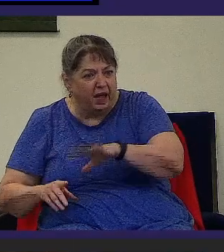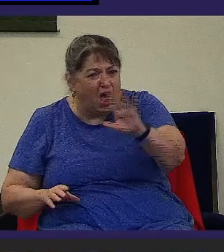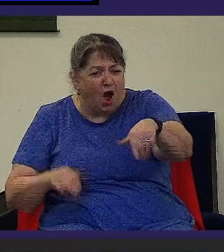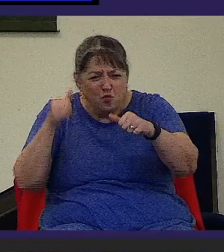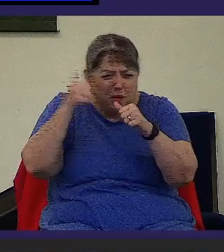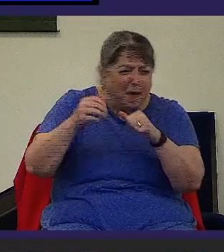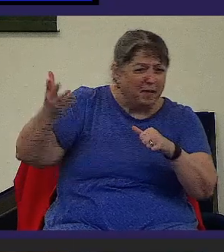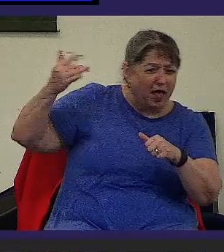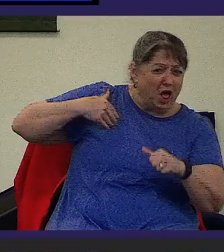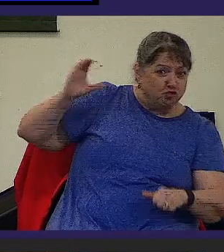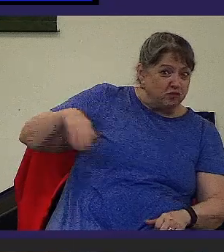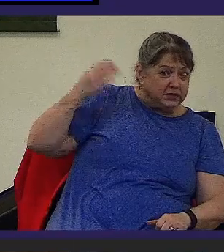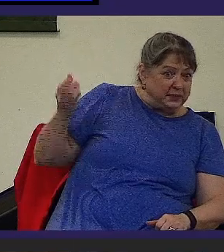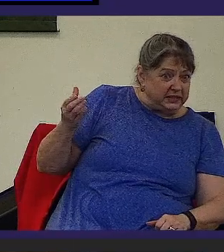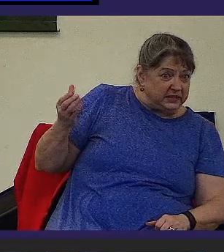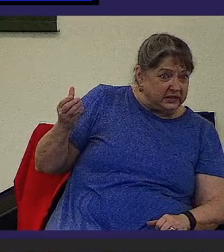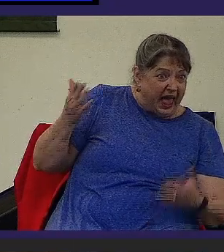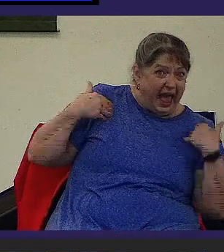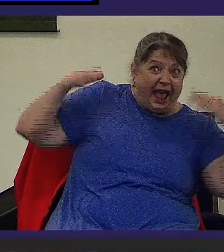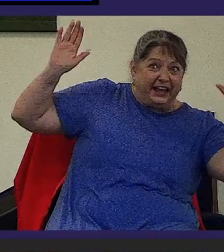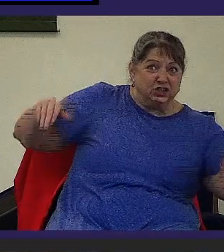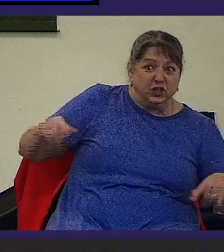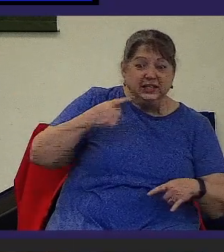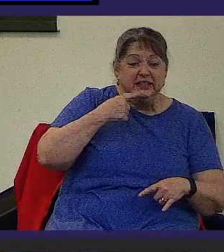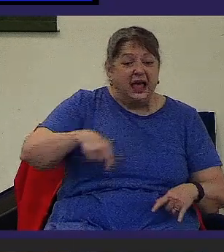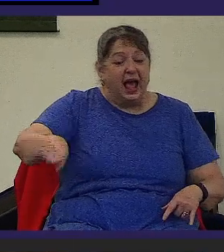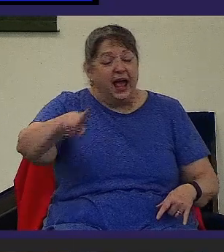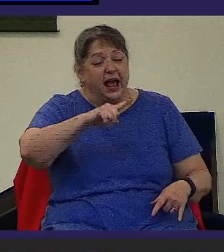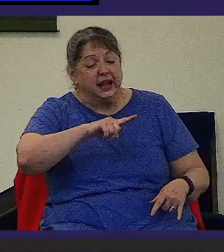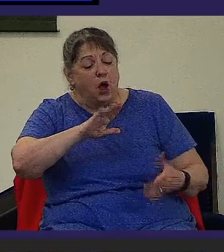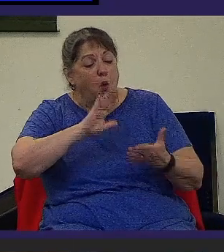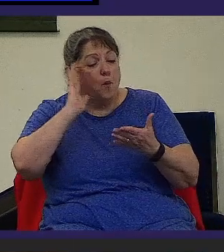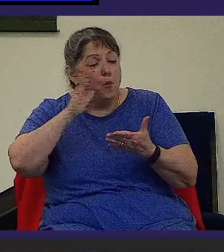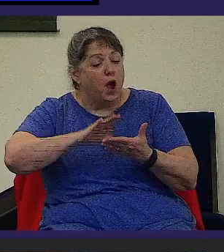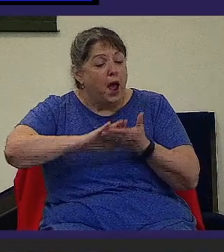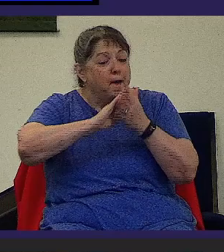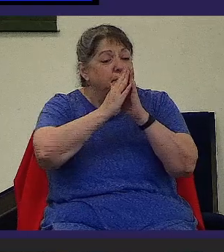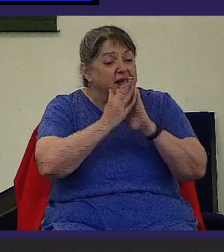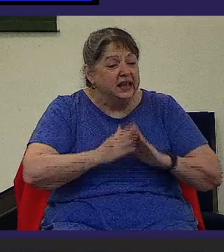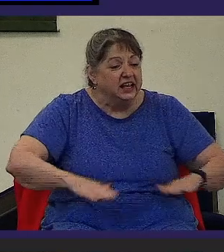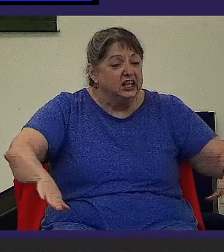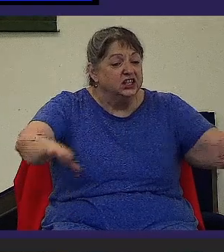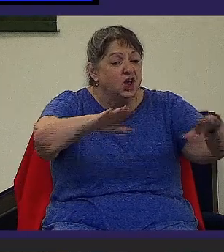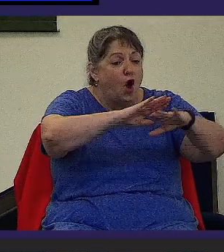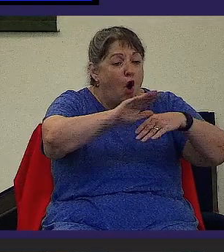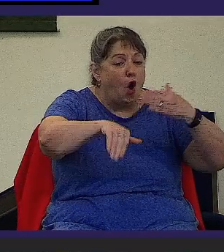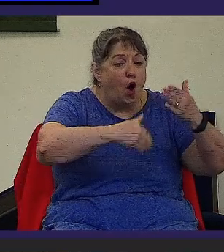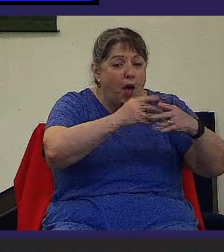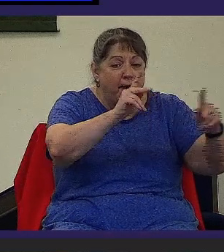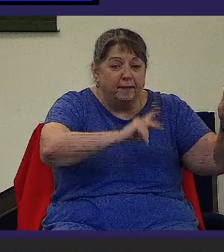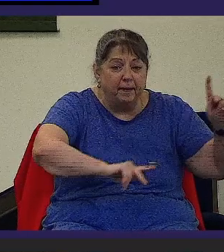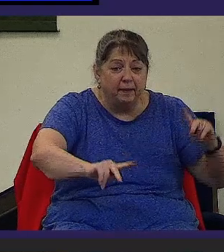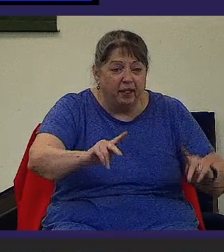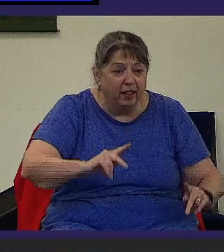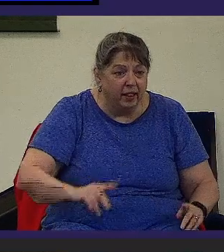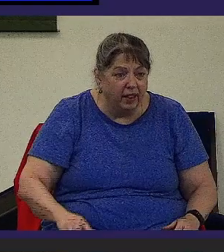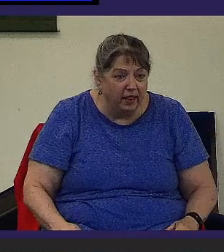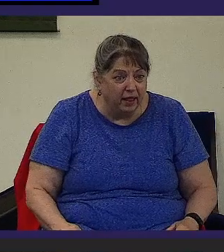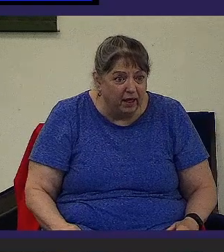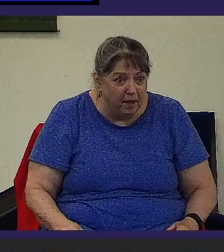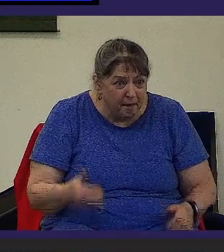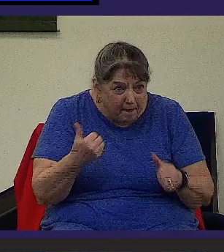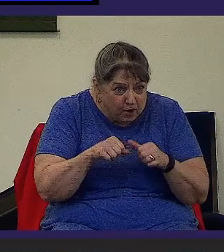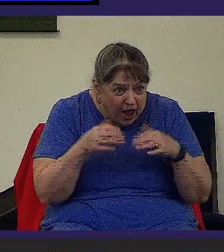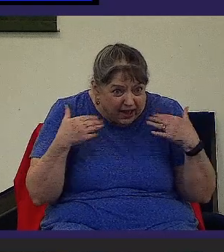in luke chapter 2 right where they said you know that this one is going to come and he's going to bring peace to all people on whom his favor rests